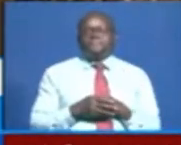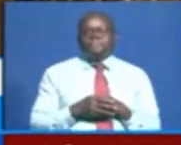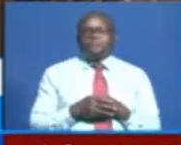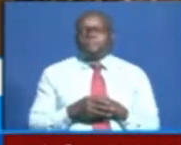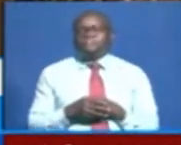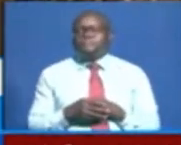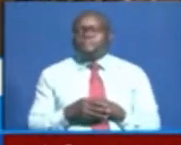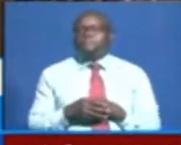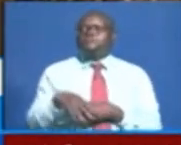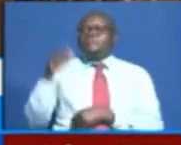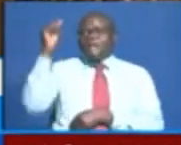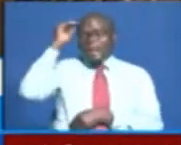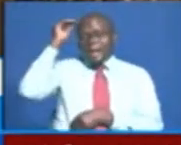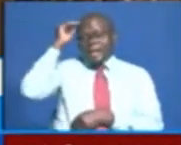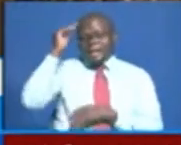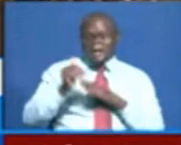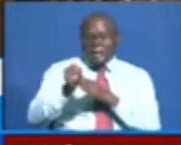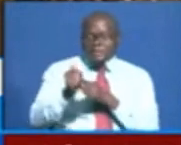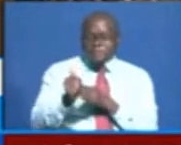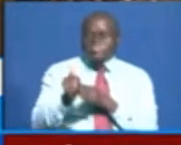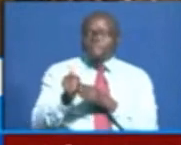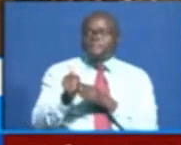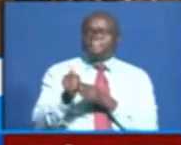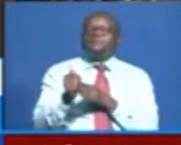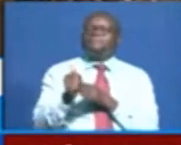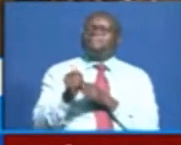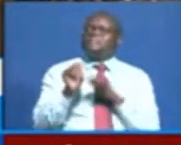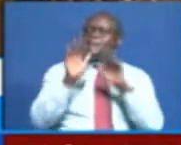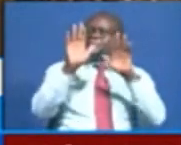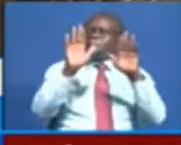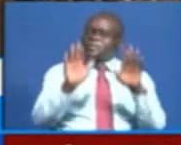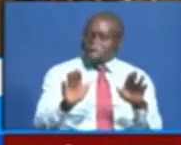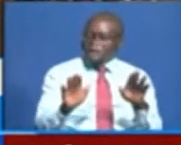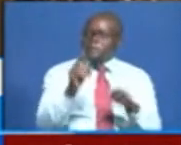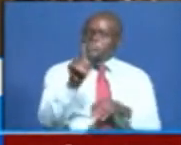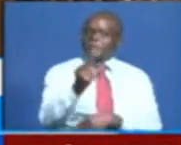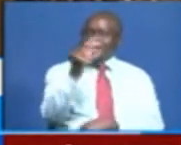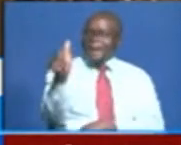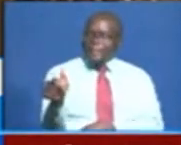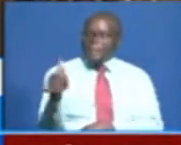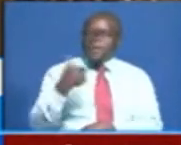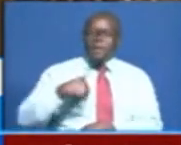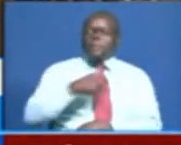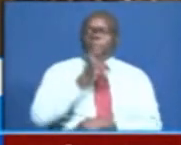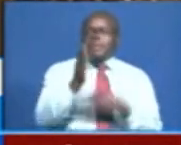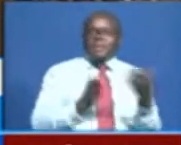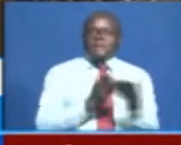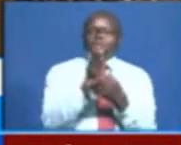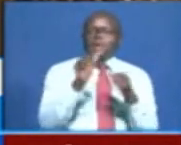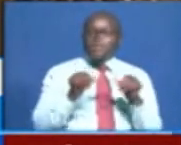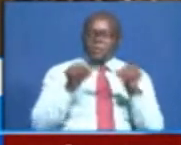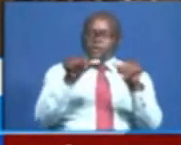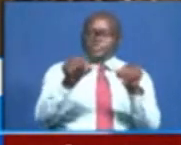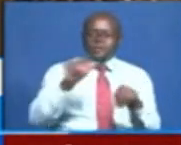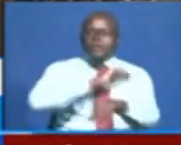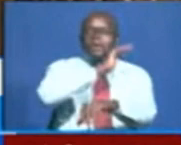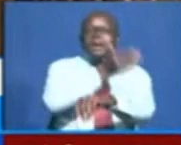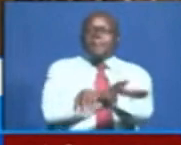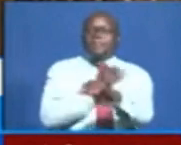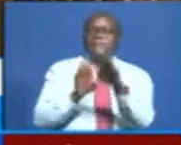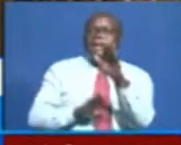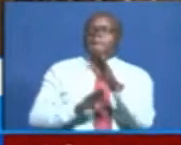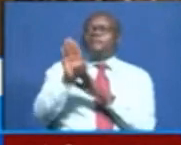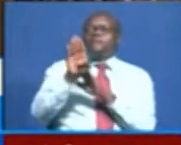Learning and leadership are indispensable to each other. We will ensure continuous capacity development